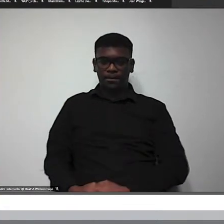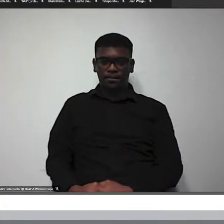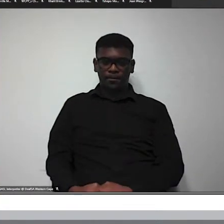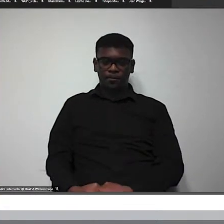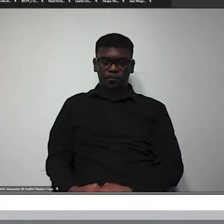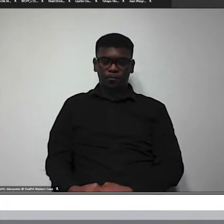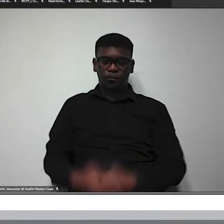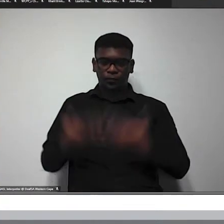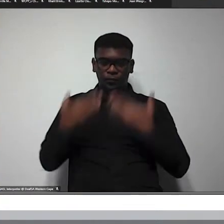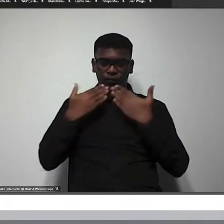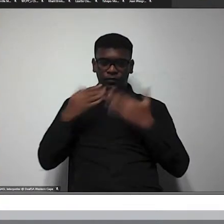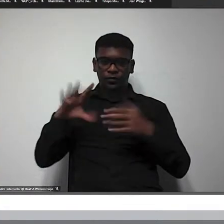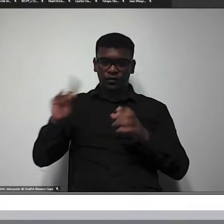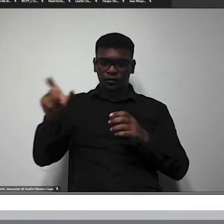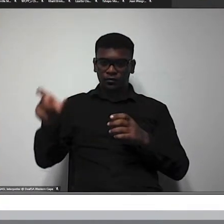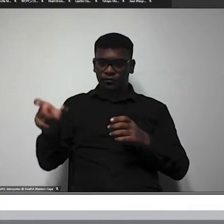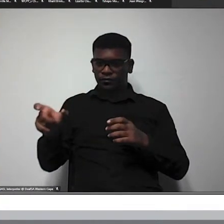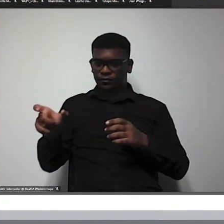Thanks, Chair.